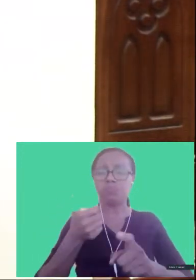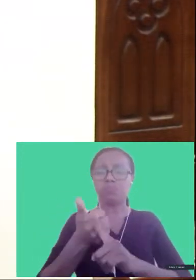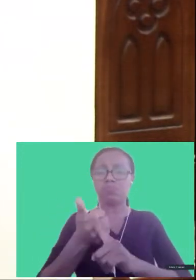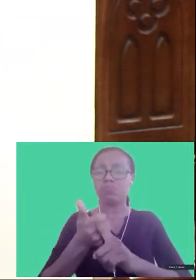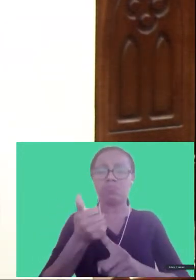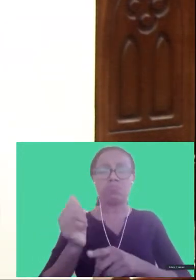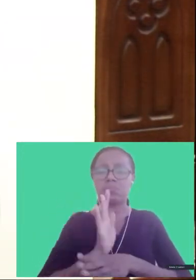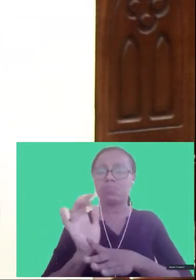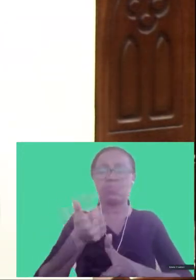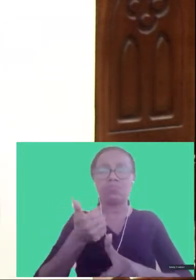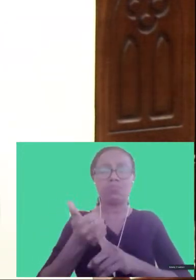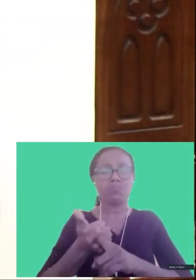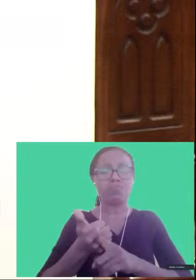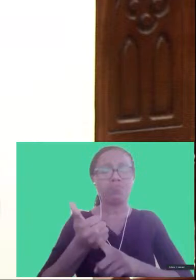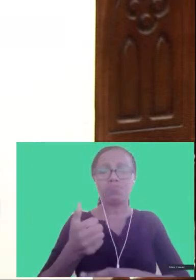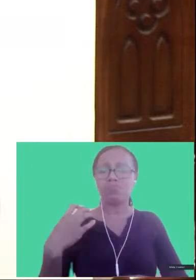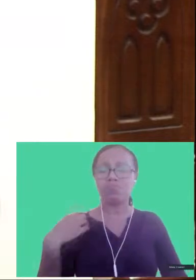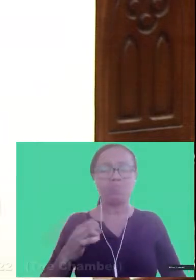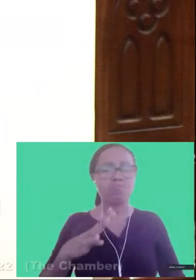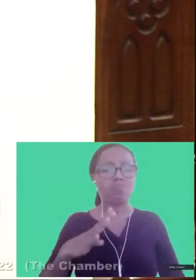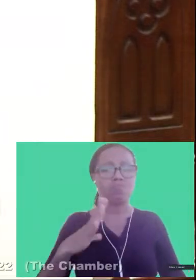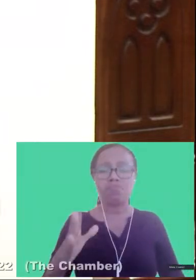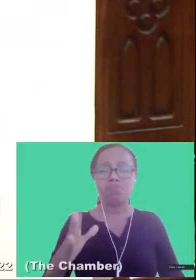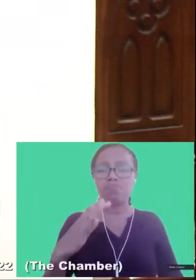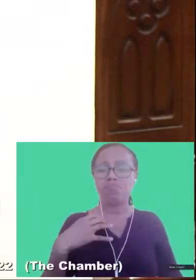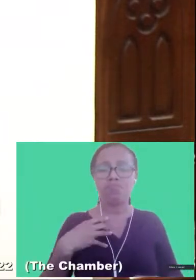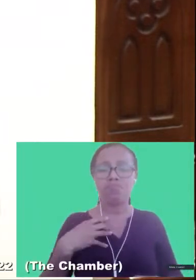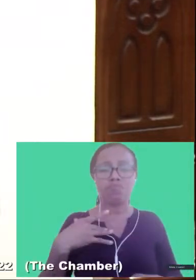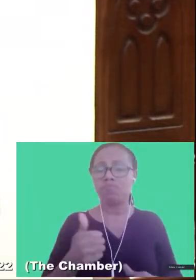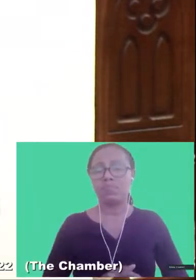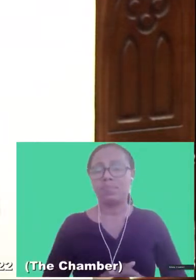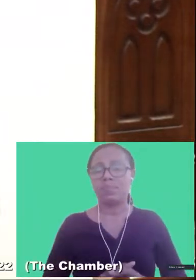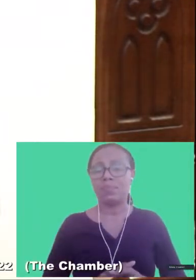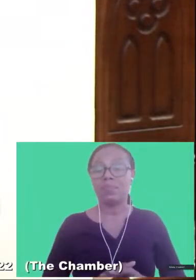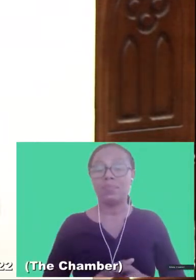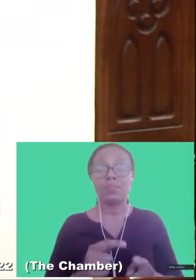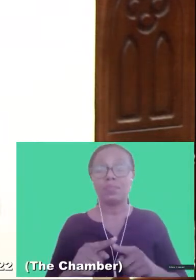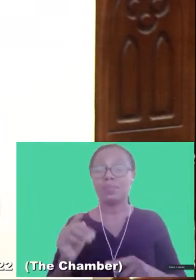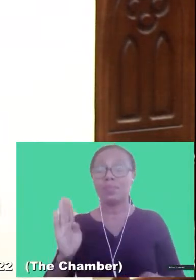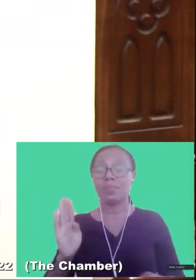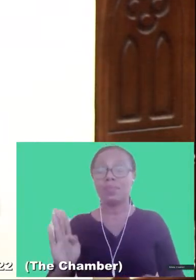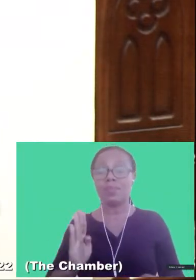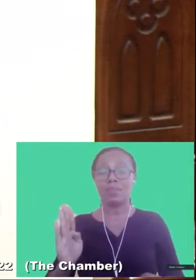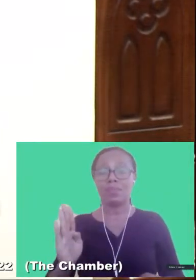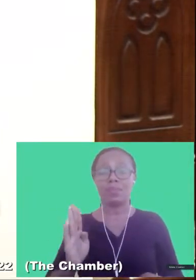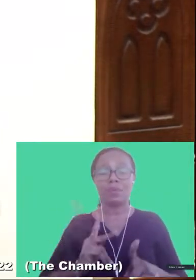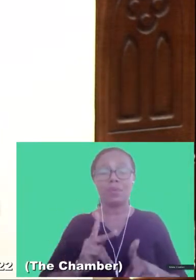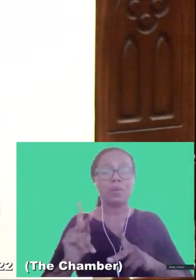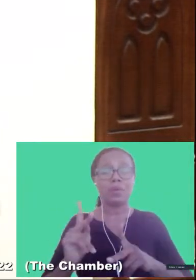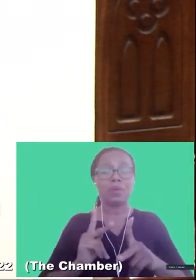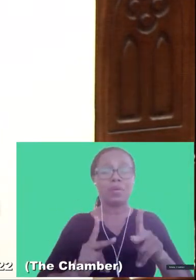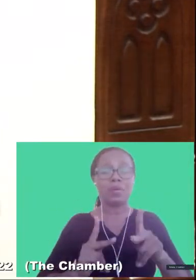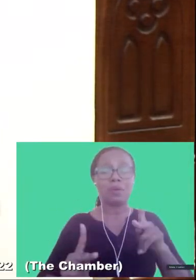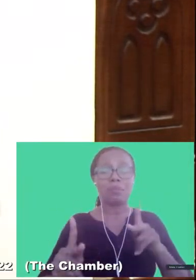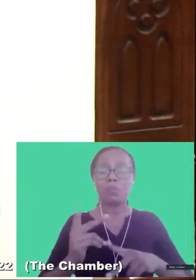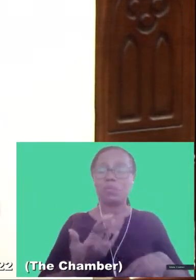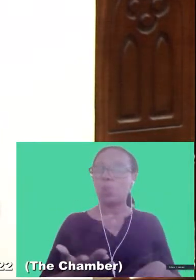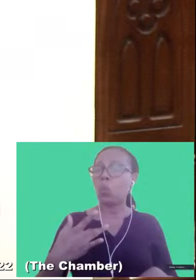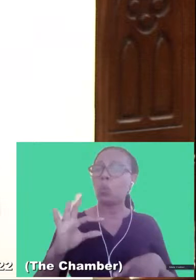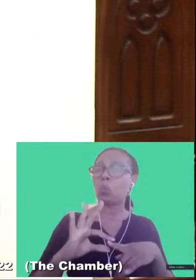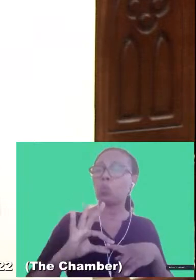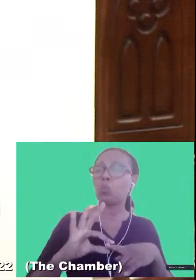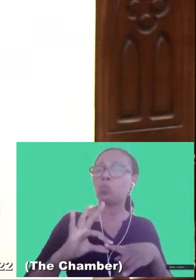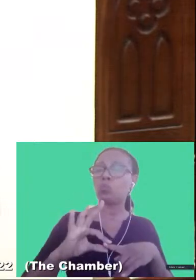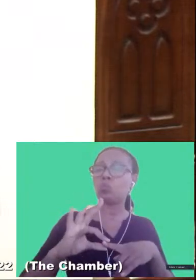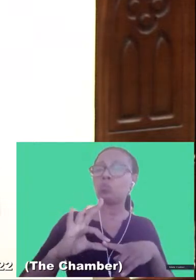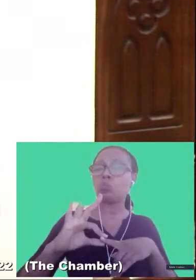Barbados with no special endowments. And we have educated a population,